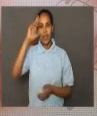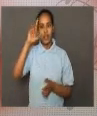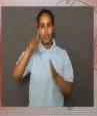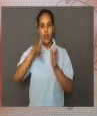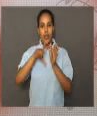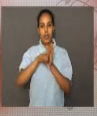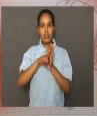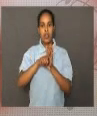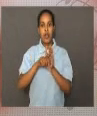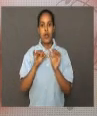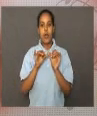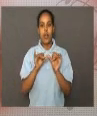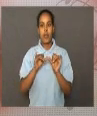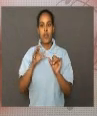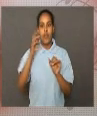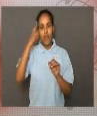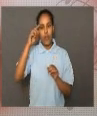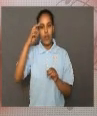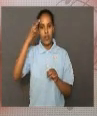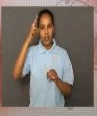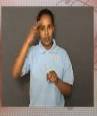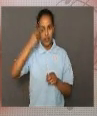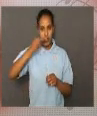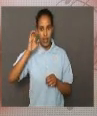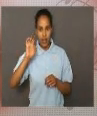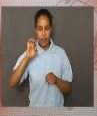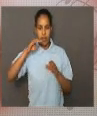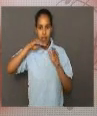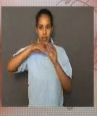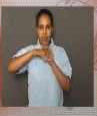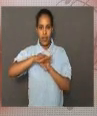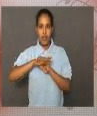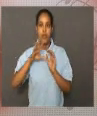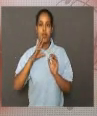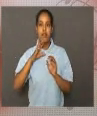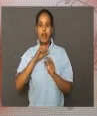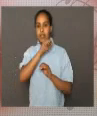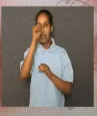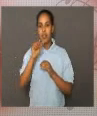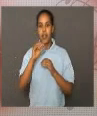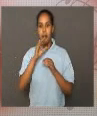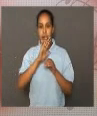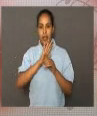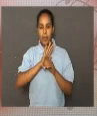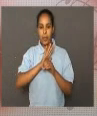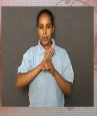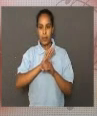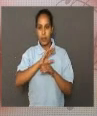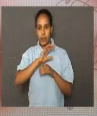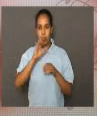Henry's law constant for helium in water at this temperature is